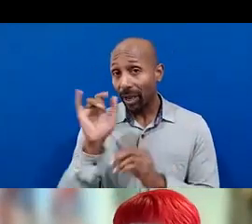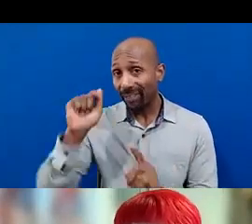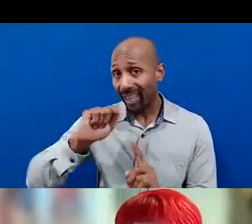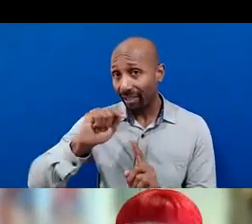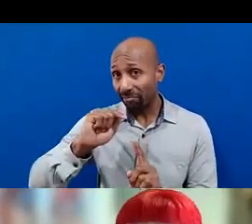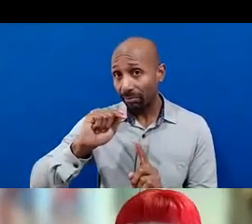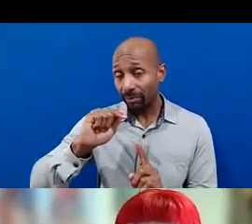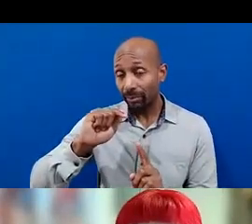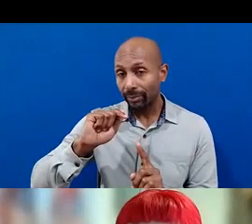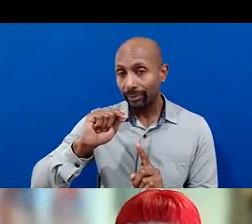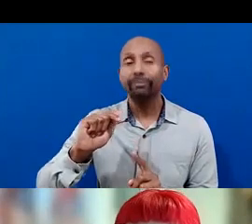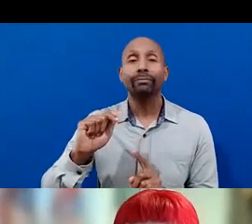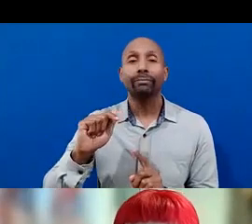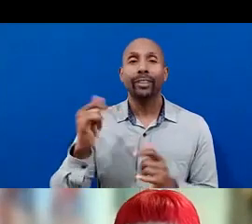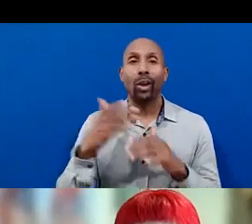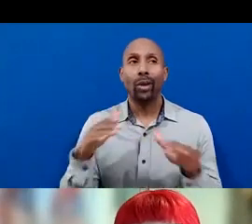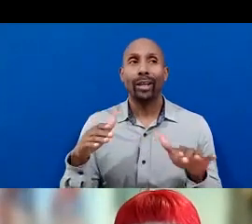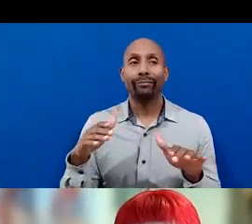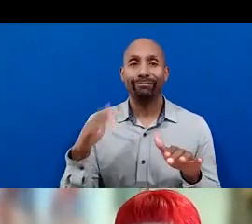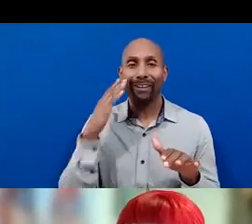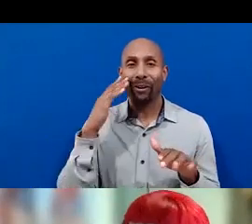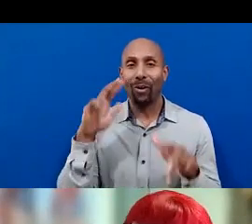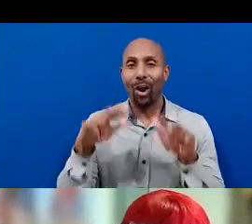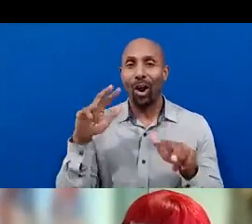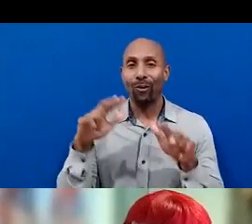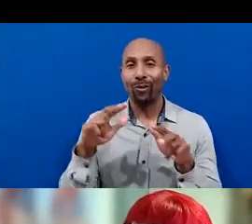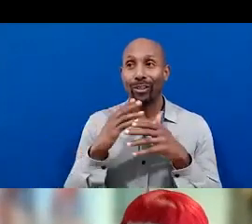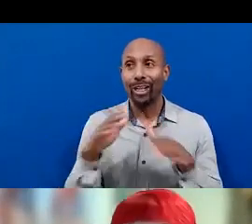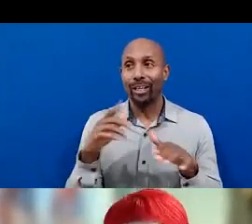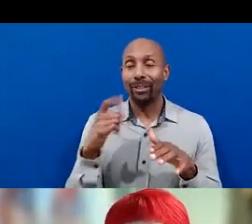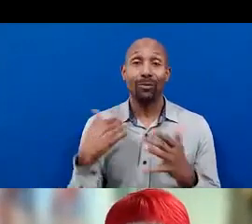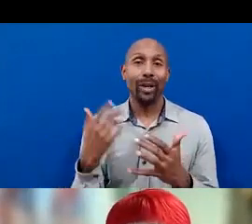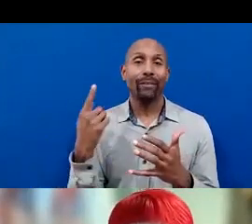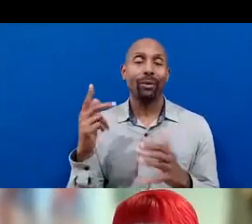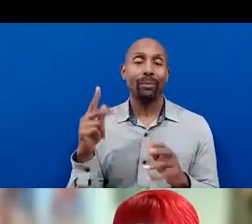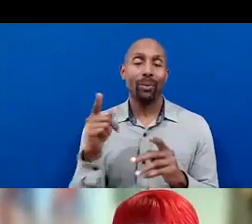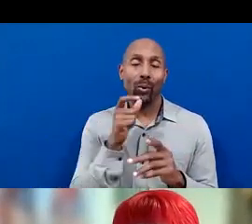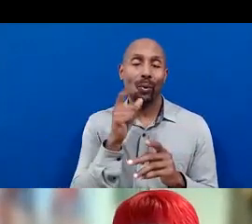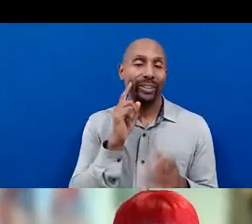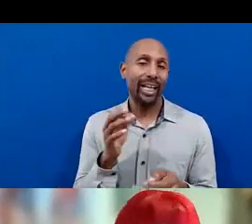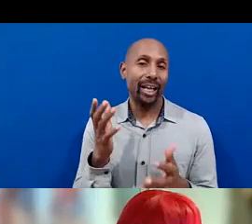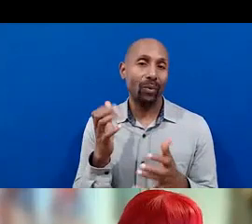These are the awkward silence moments when I wait for people to like type or unmute.